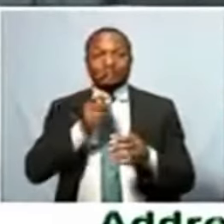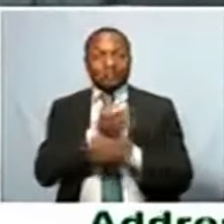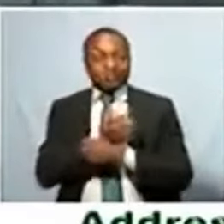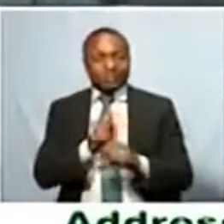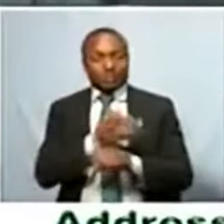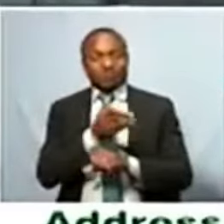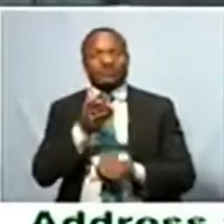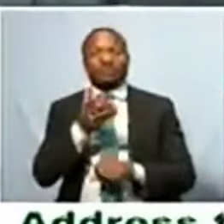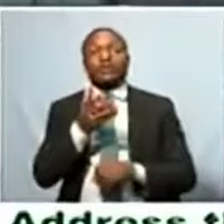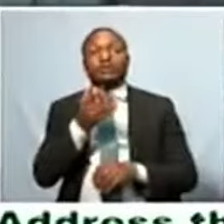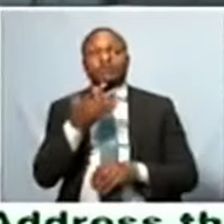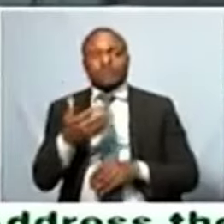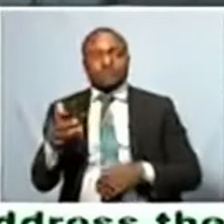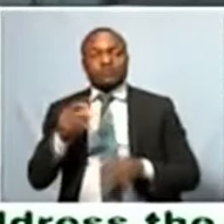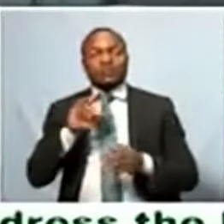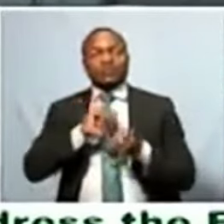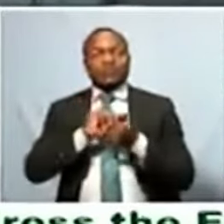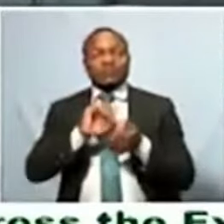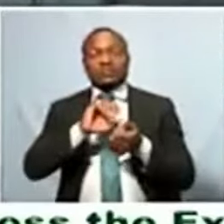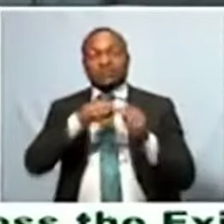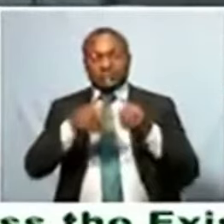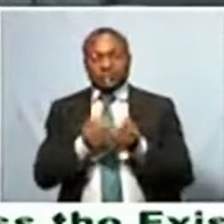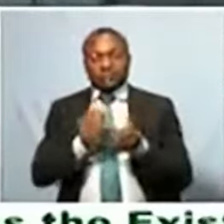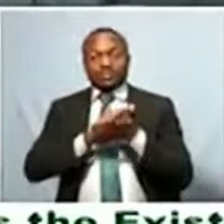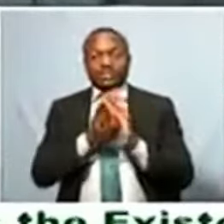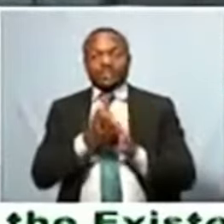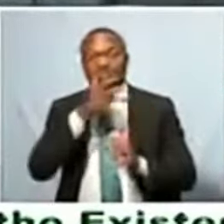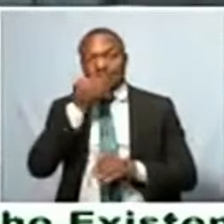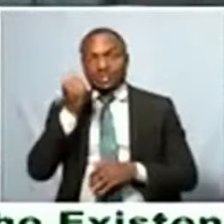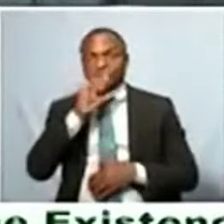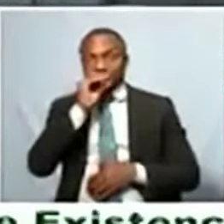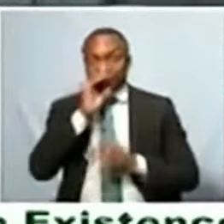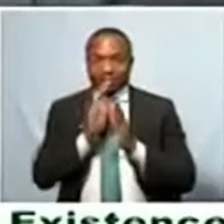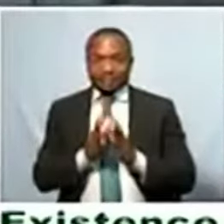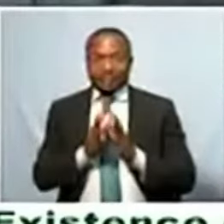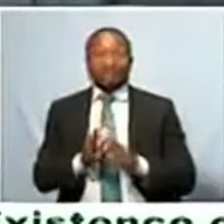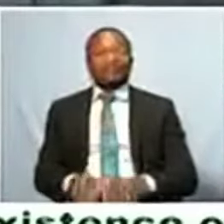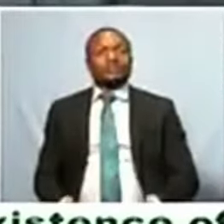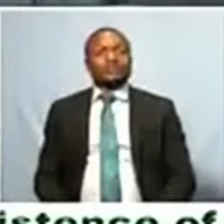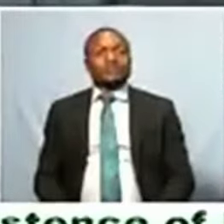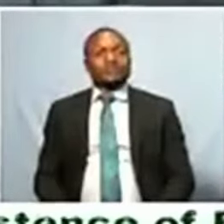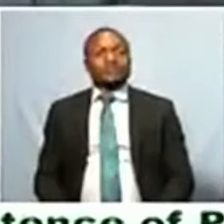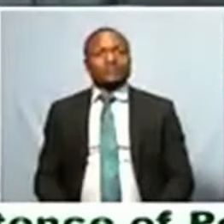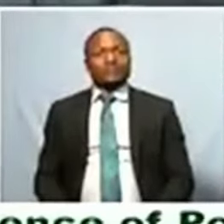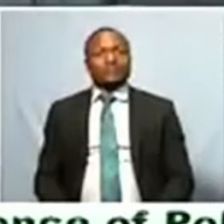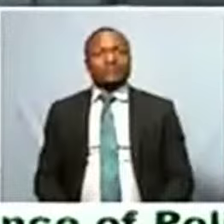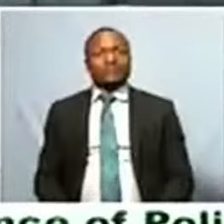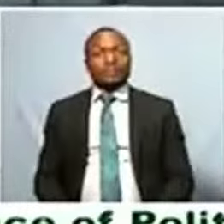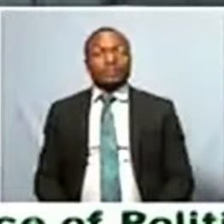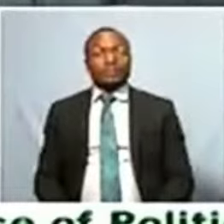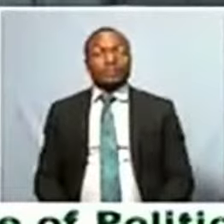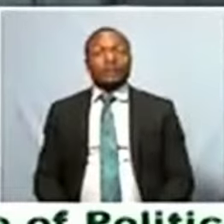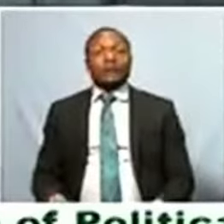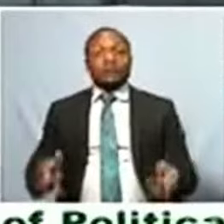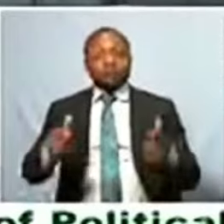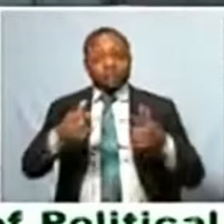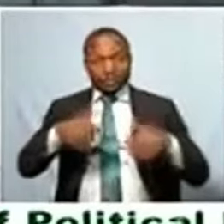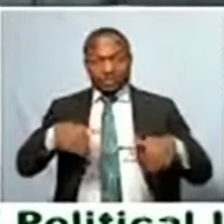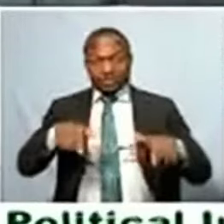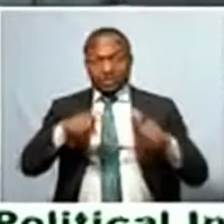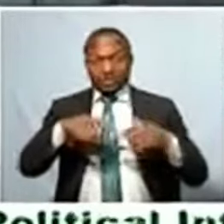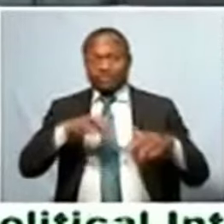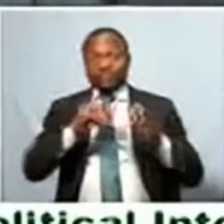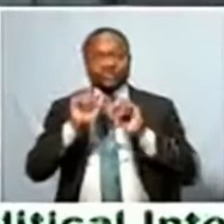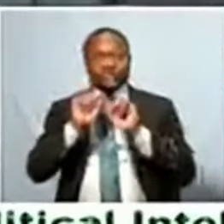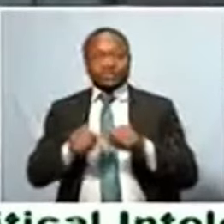our society can become better. Madam Speaker, obviously, civil strife